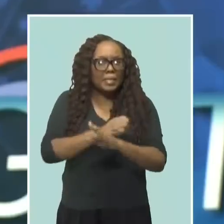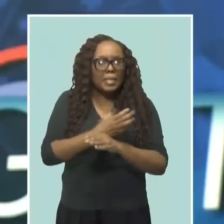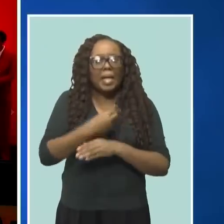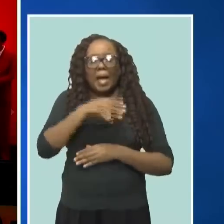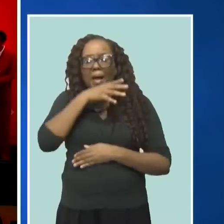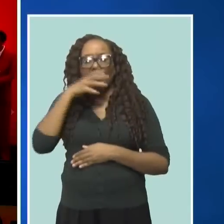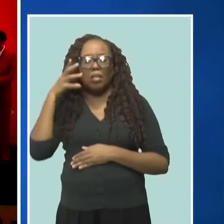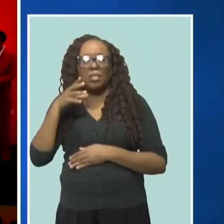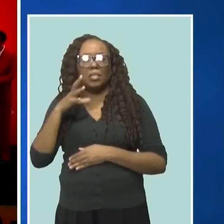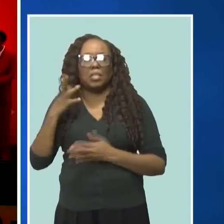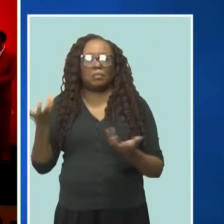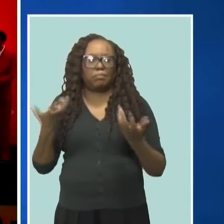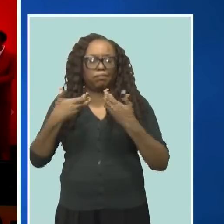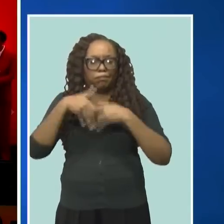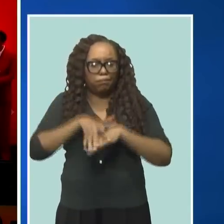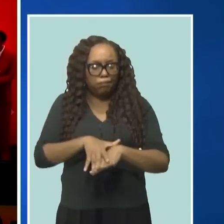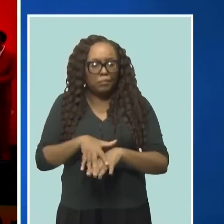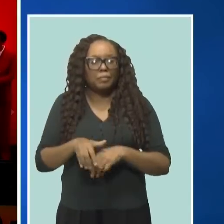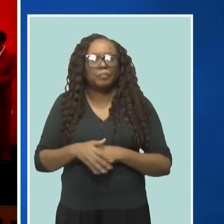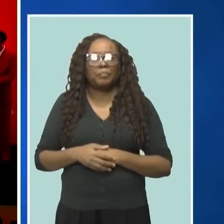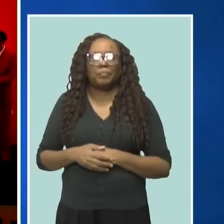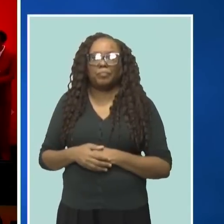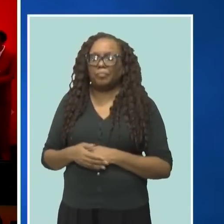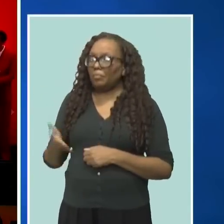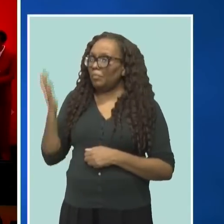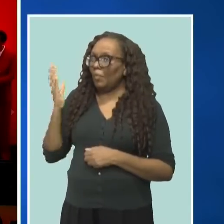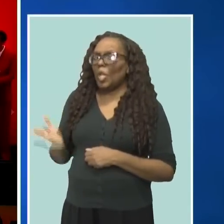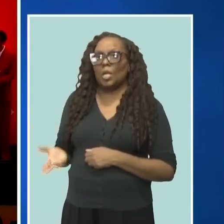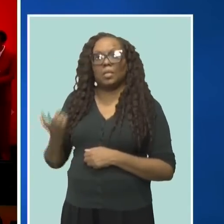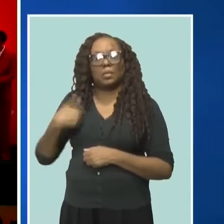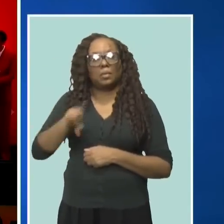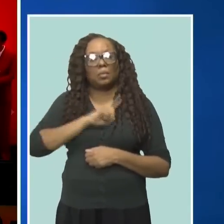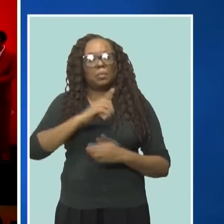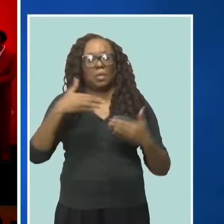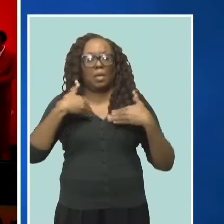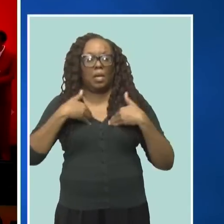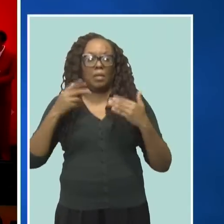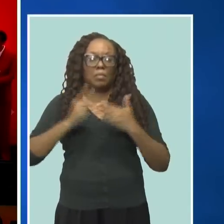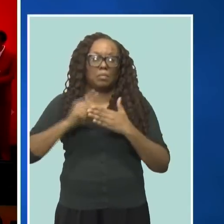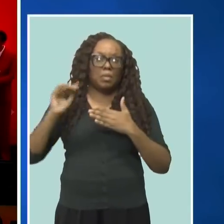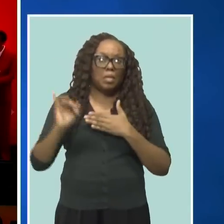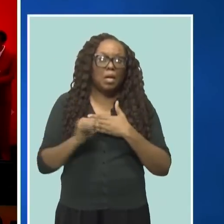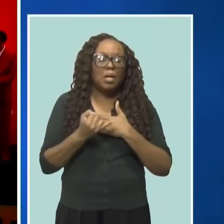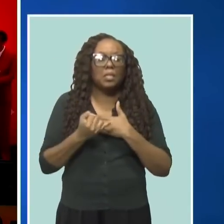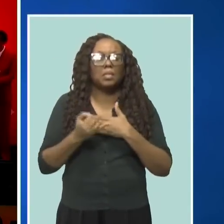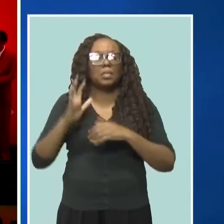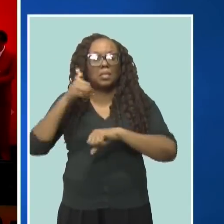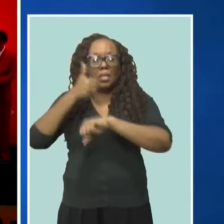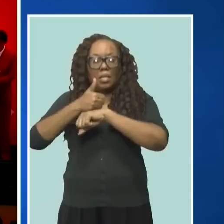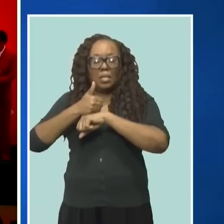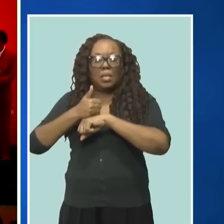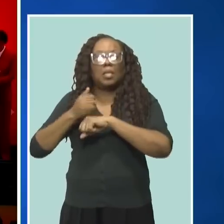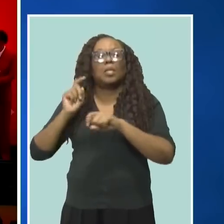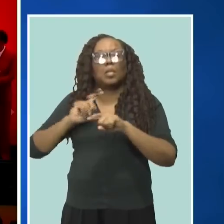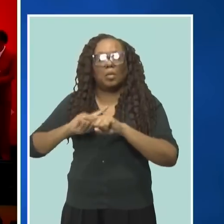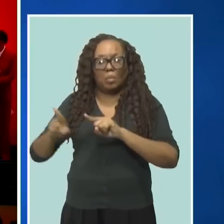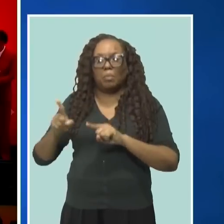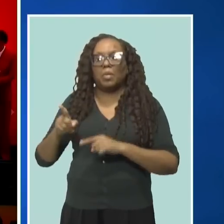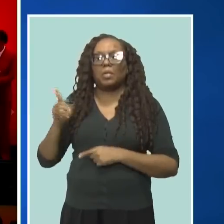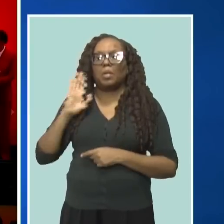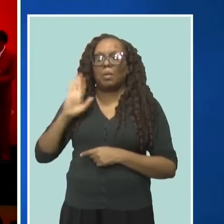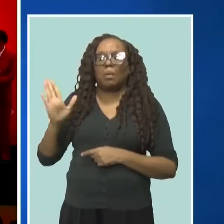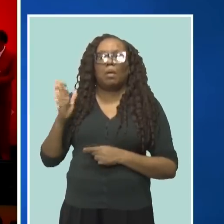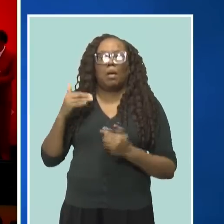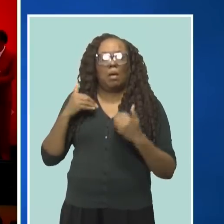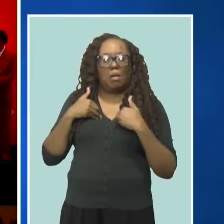These projects are coming in with a startup return on investment. which is completely different to